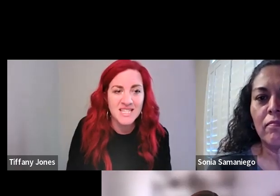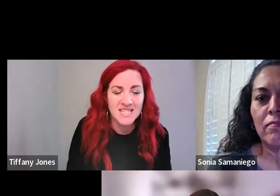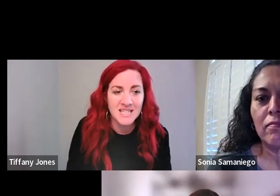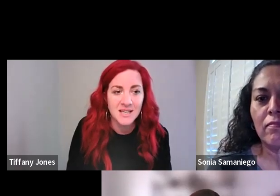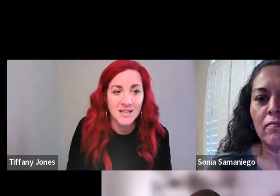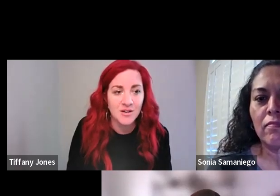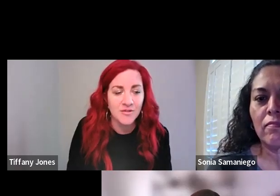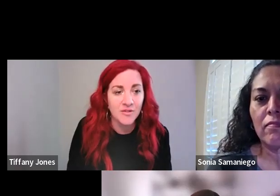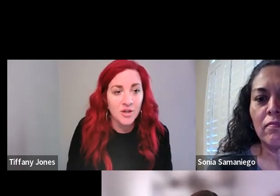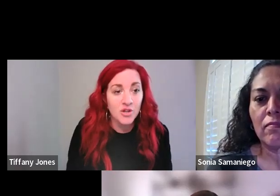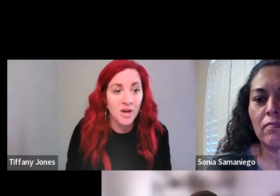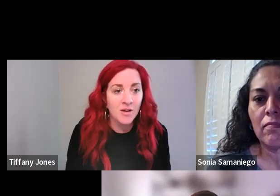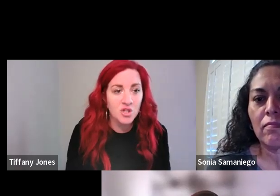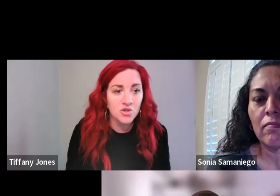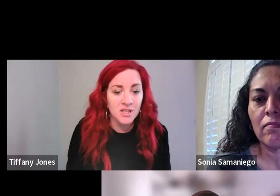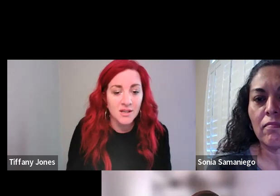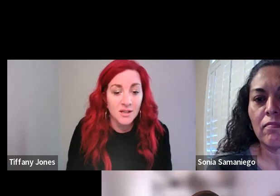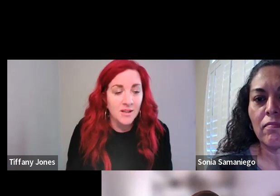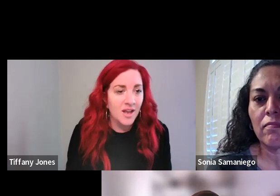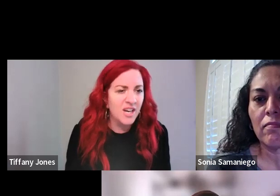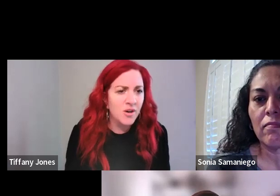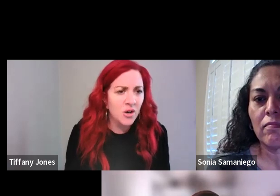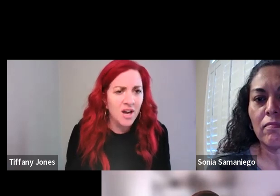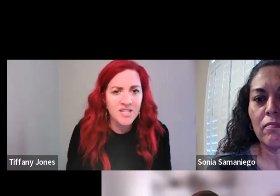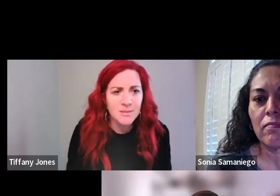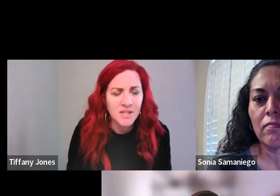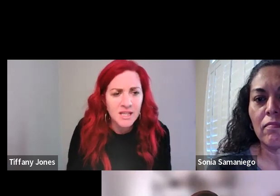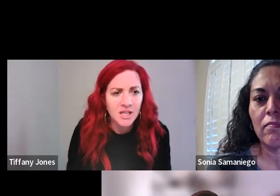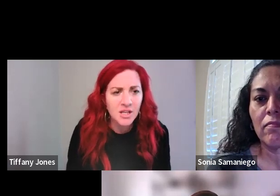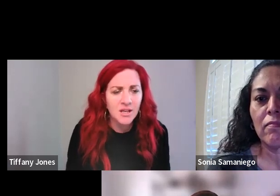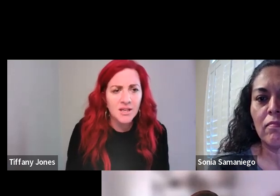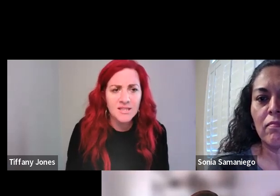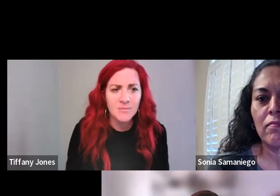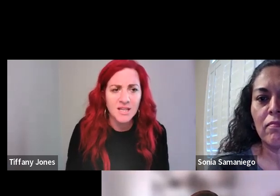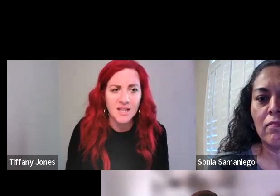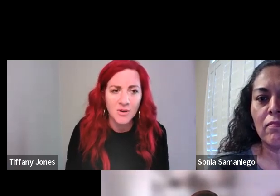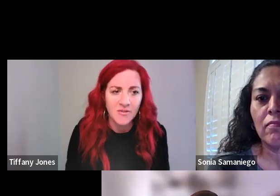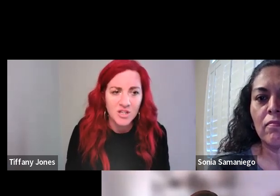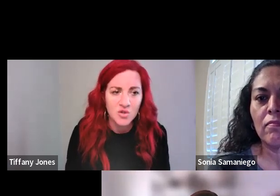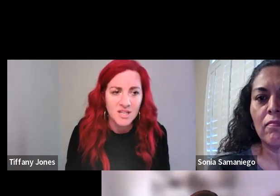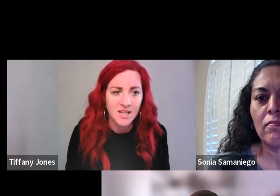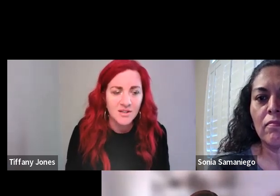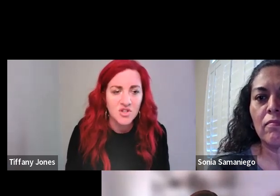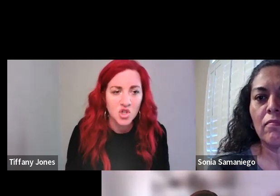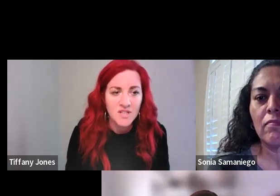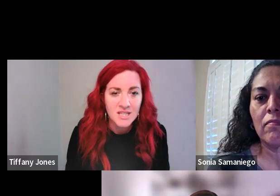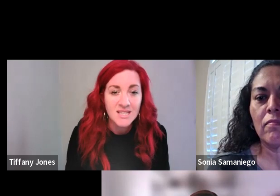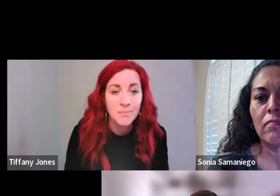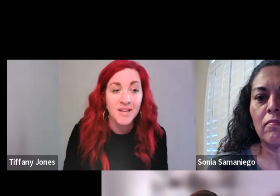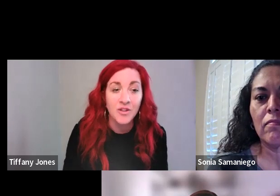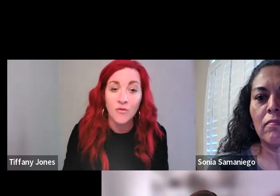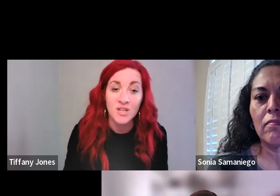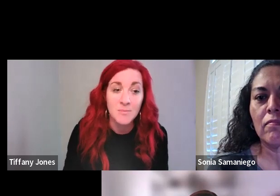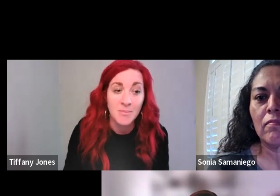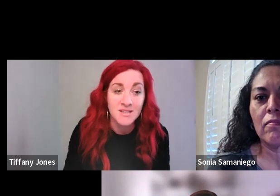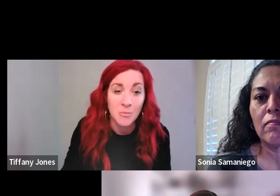sometimes it's easy if you have children that are hearing or have a disability. It seems like they don't have issues getting services,